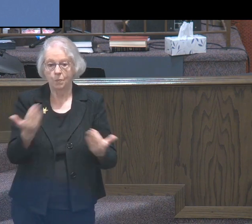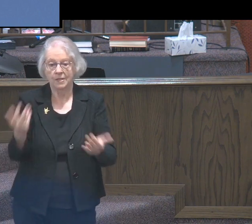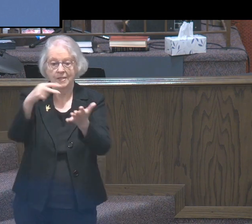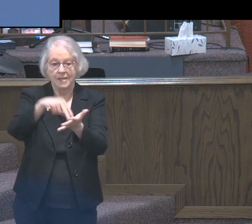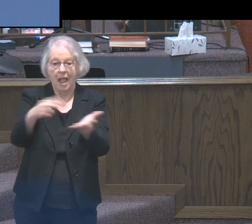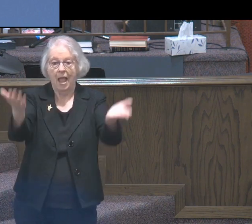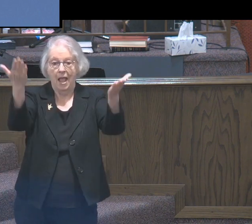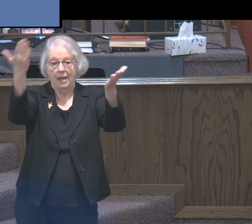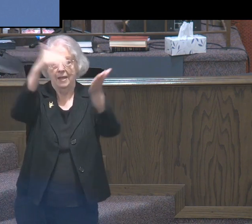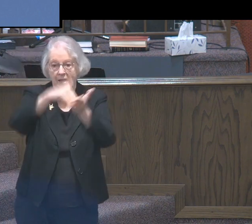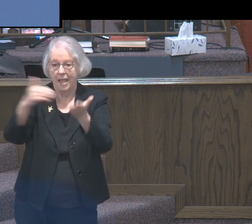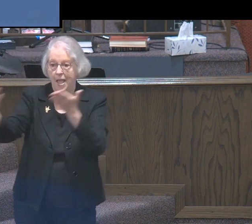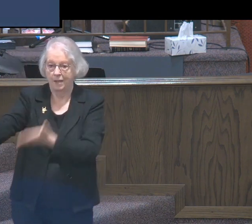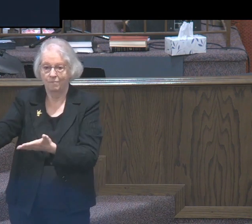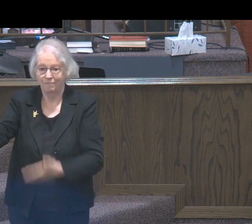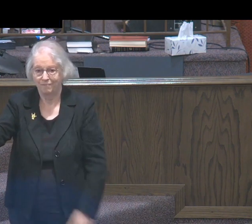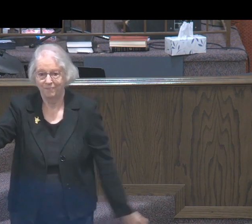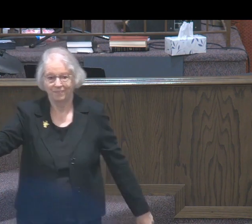with Great is the Lord.